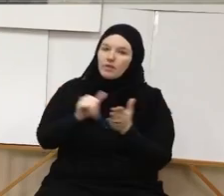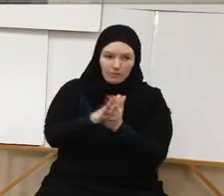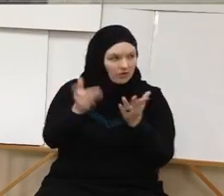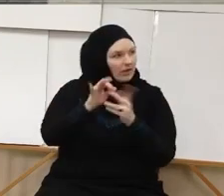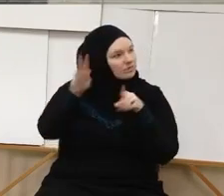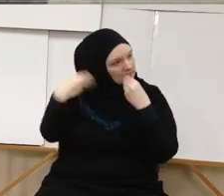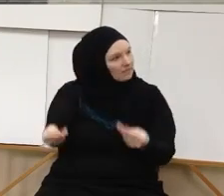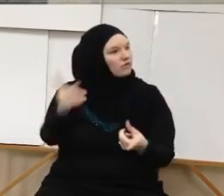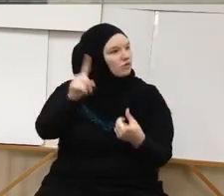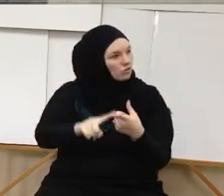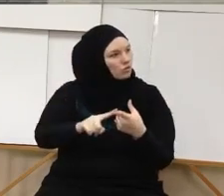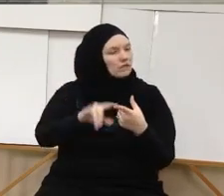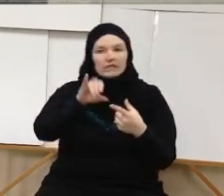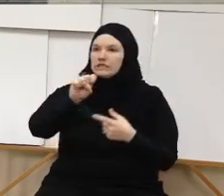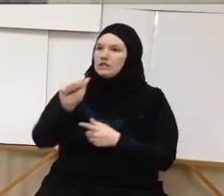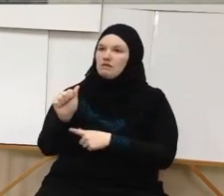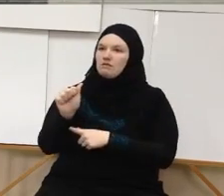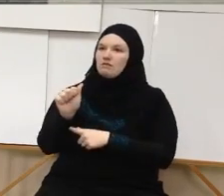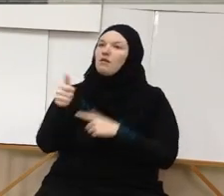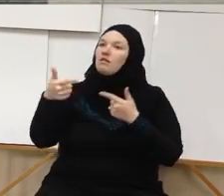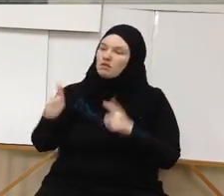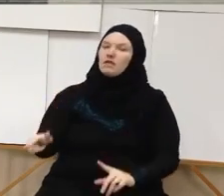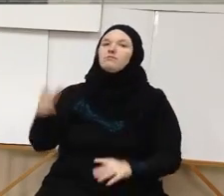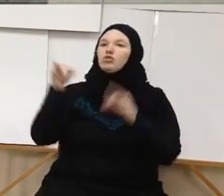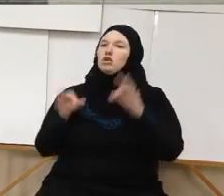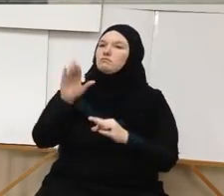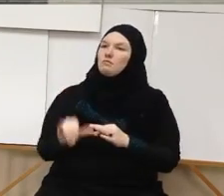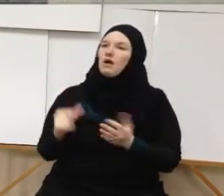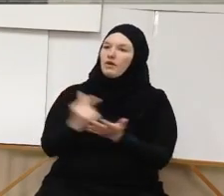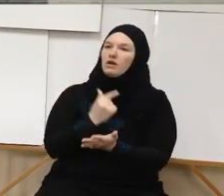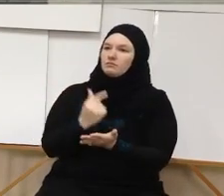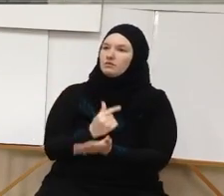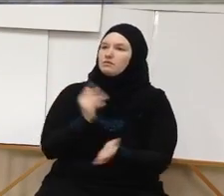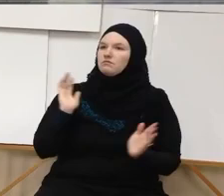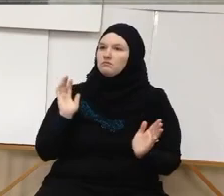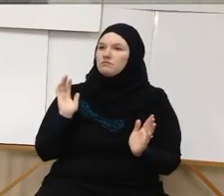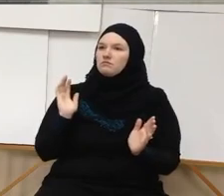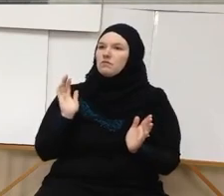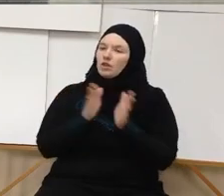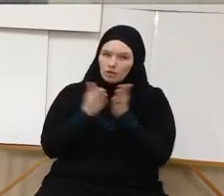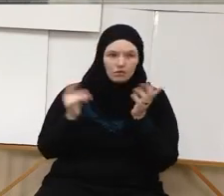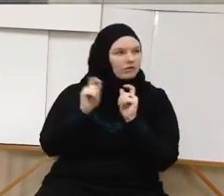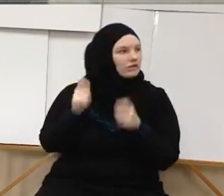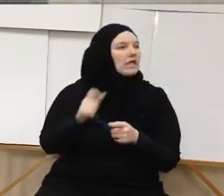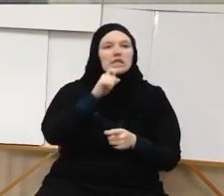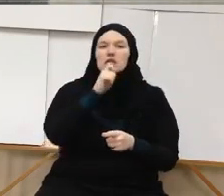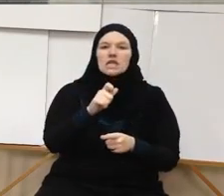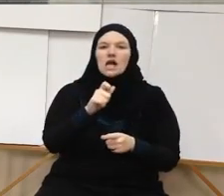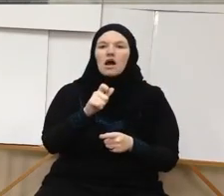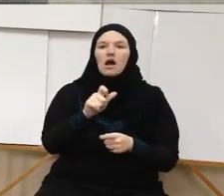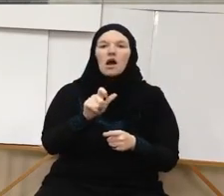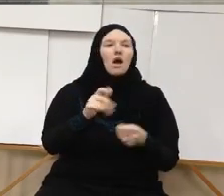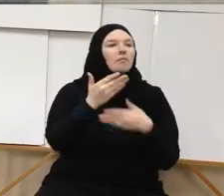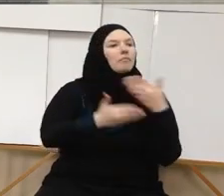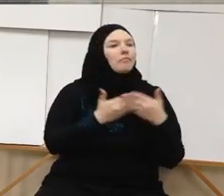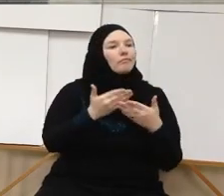Isa. Let them judge by the gospel, the book that was given to Isa alayhi salam, not the books they have written with their